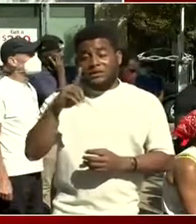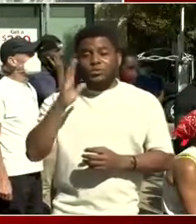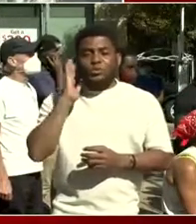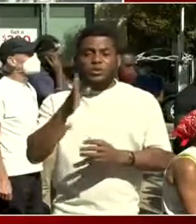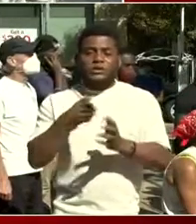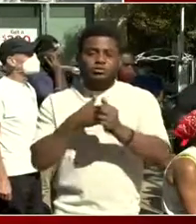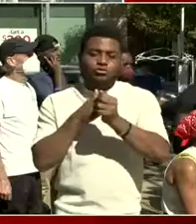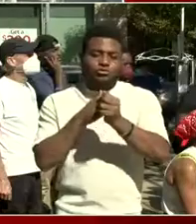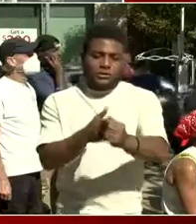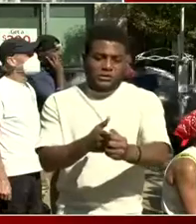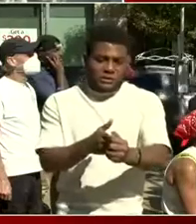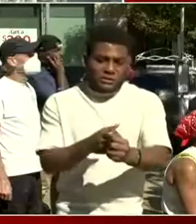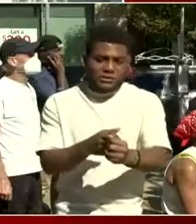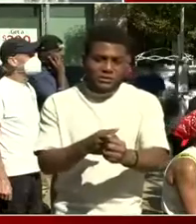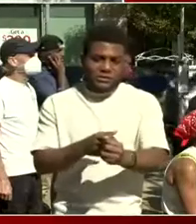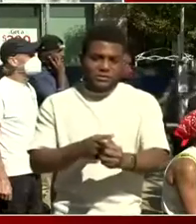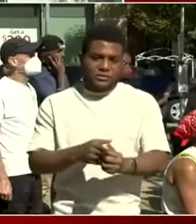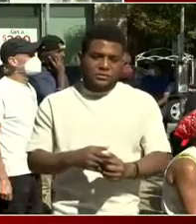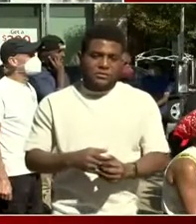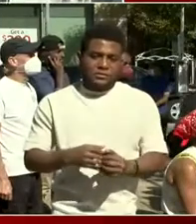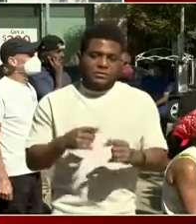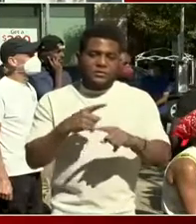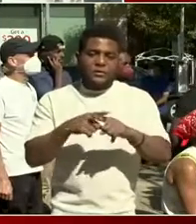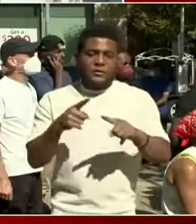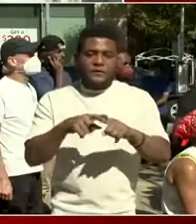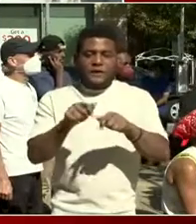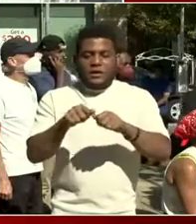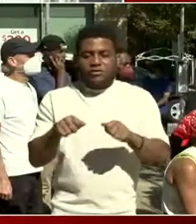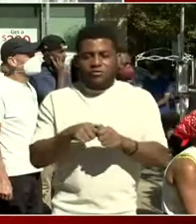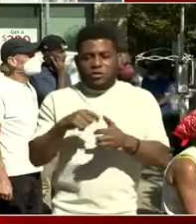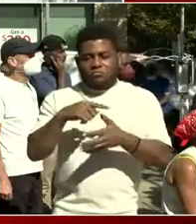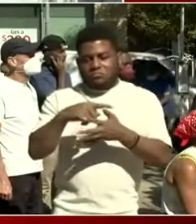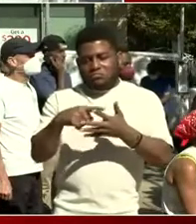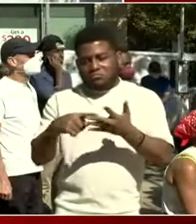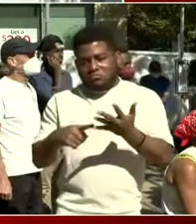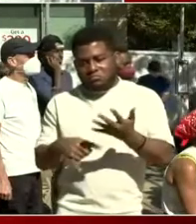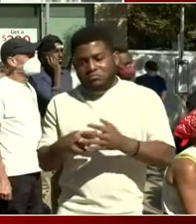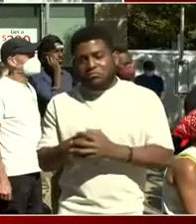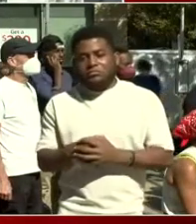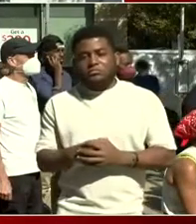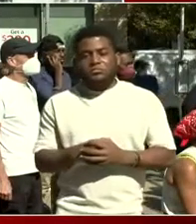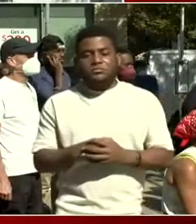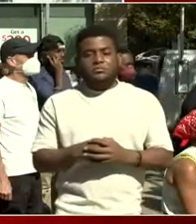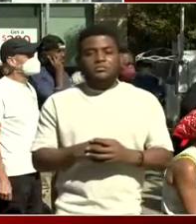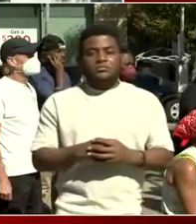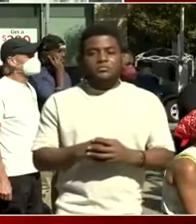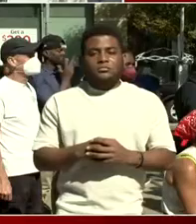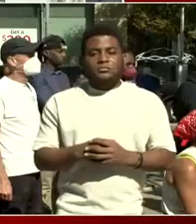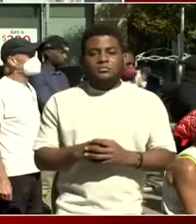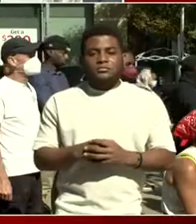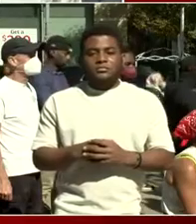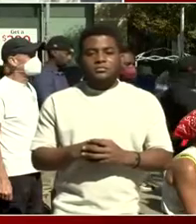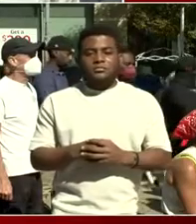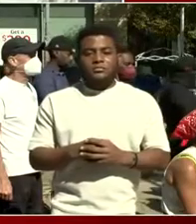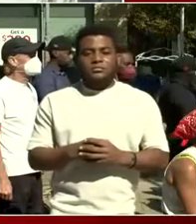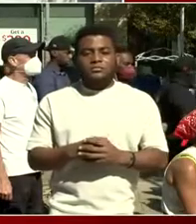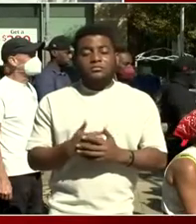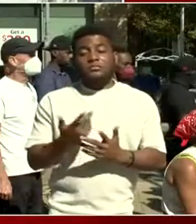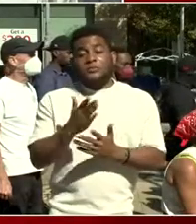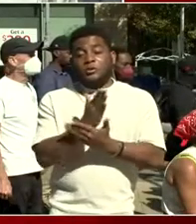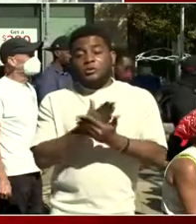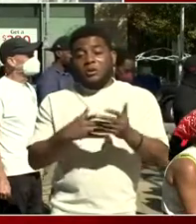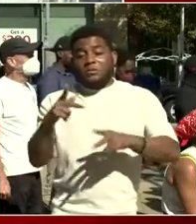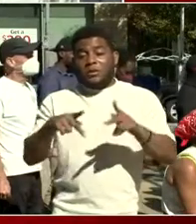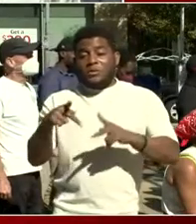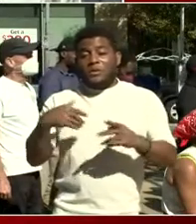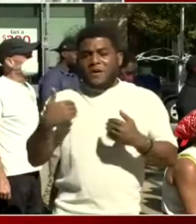mentioned, probably all of them, also have been assigned some type of ones or cure the violence or building